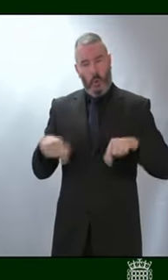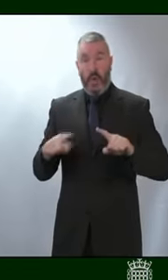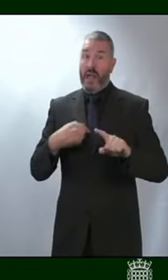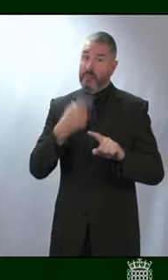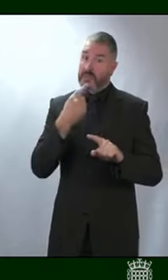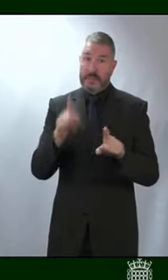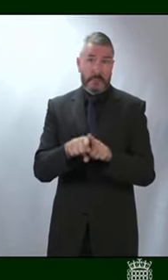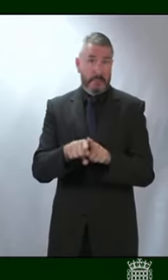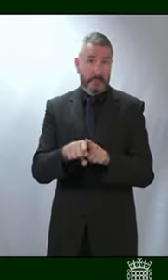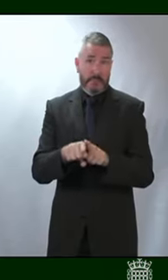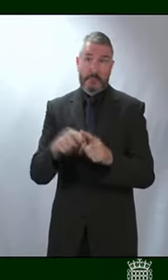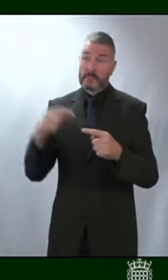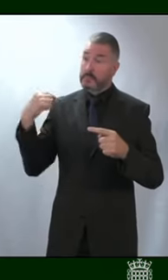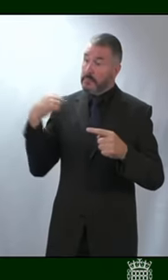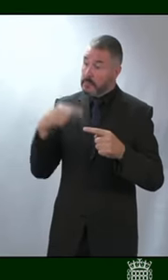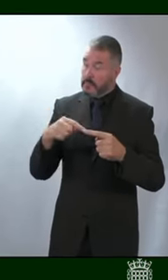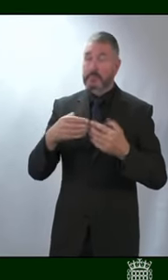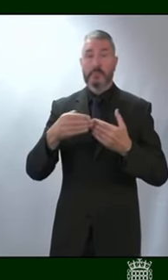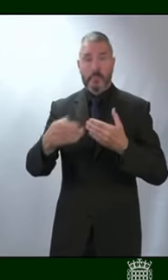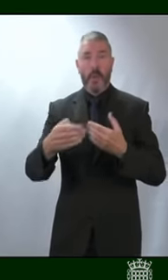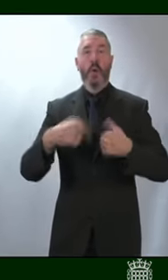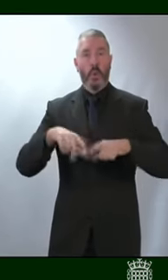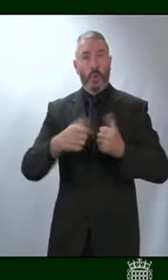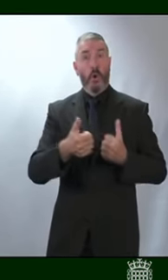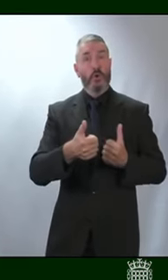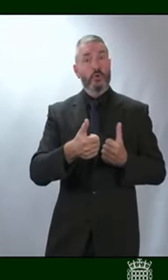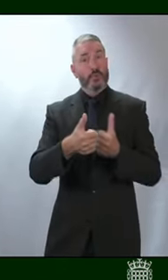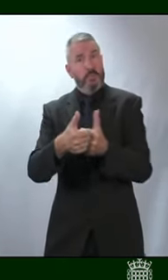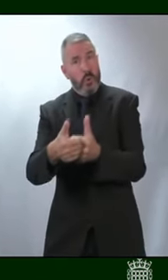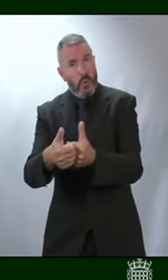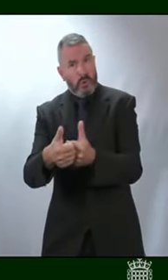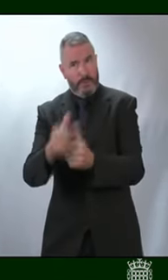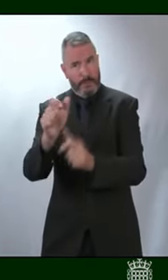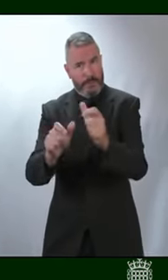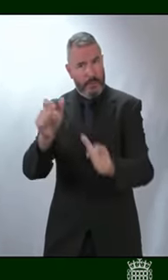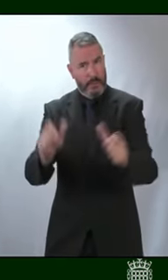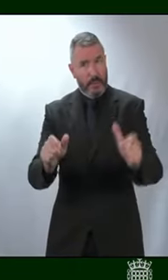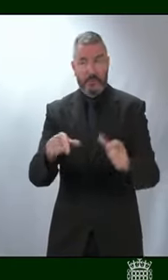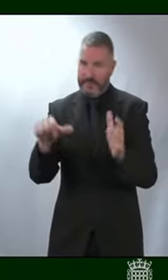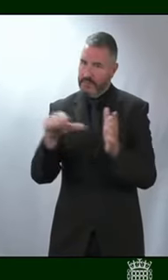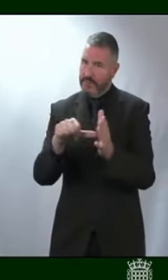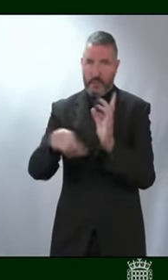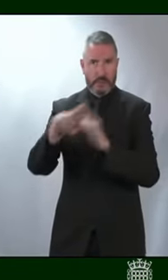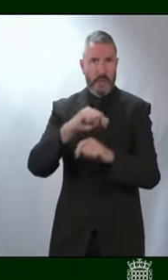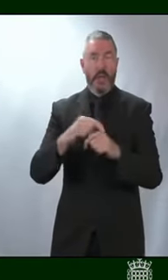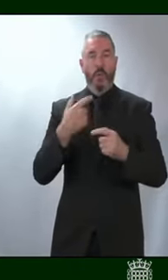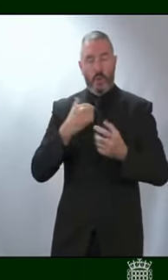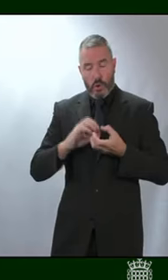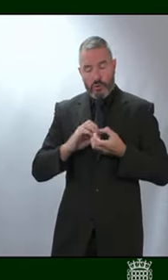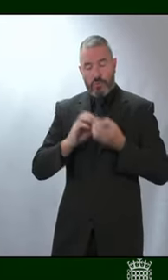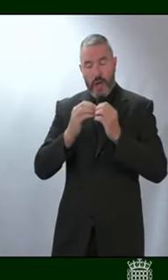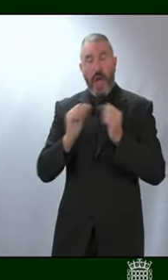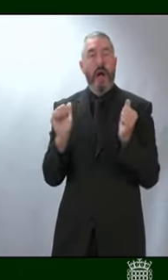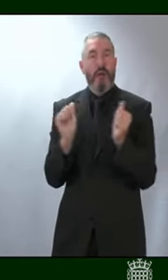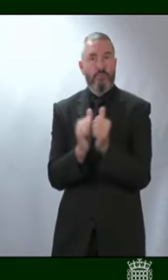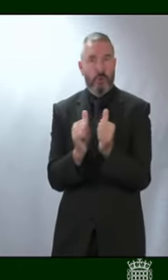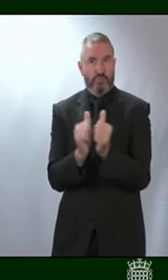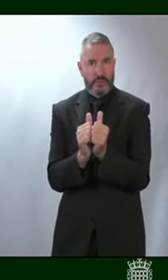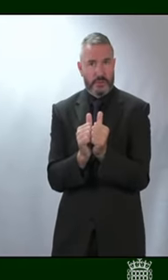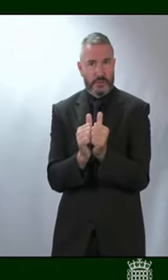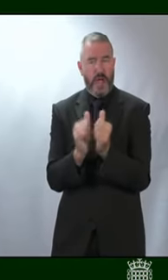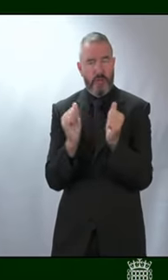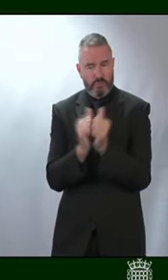is continue to put our arms around the people of this country going through a very tough time and come up with the appropriate creative